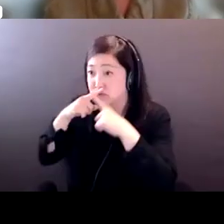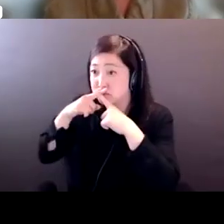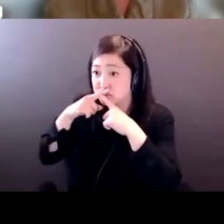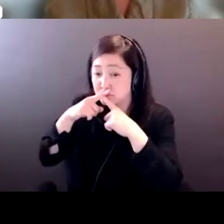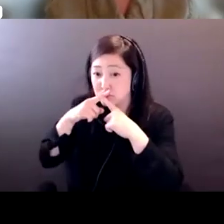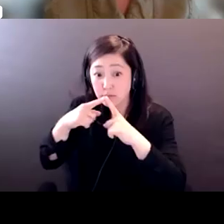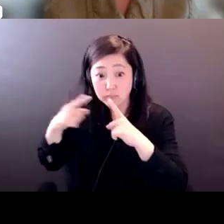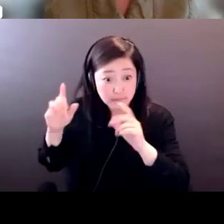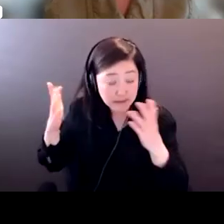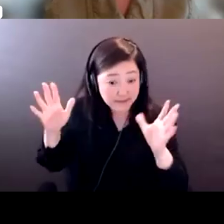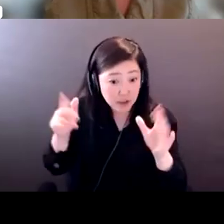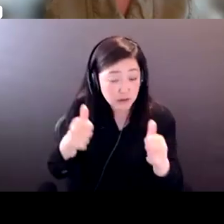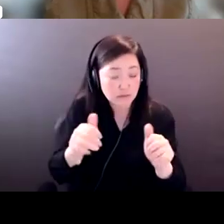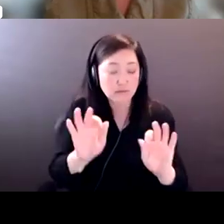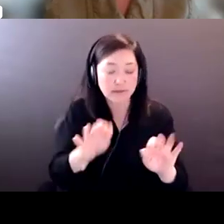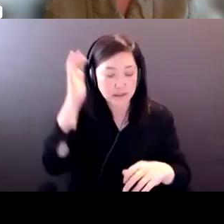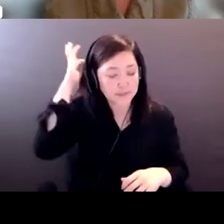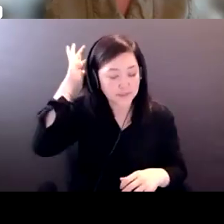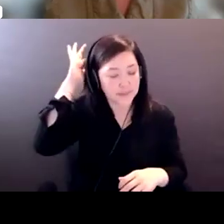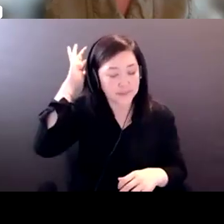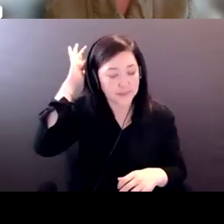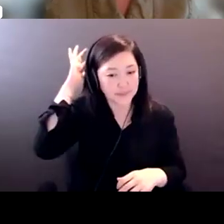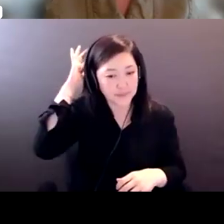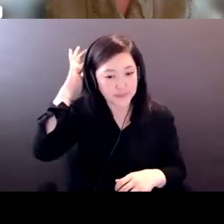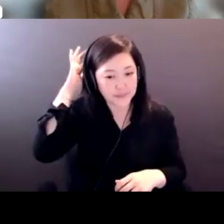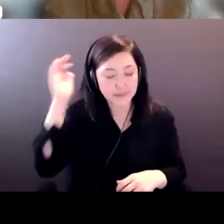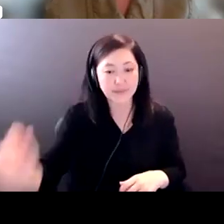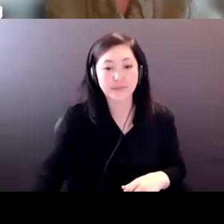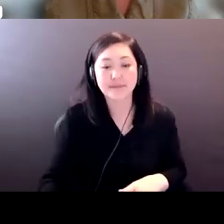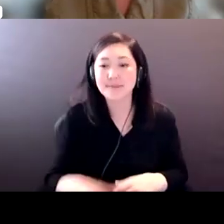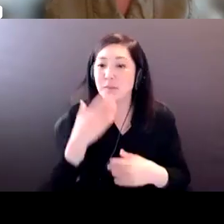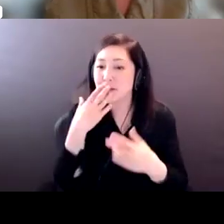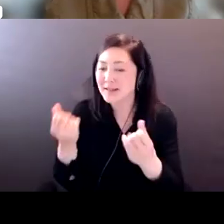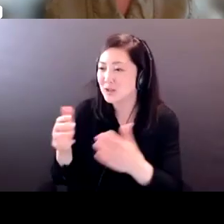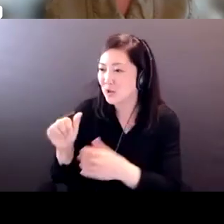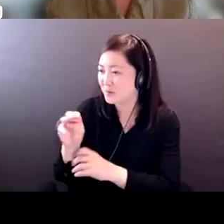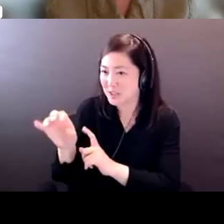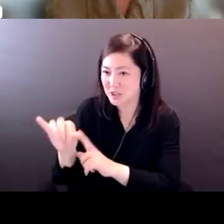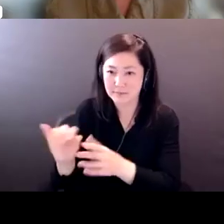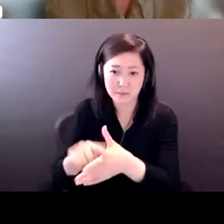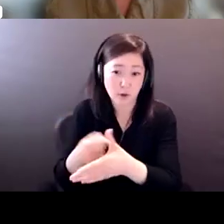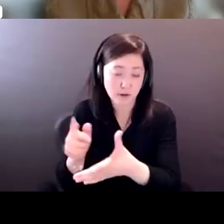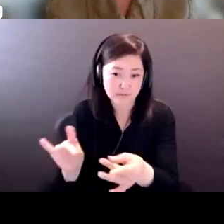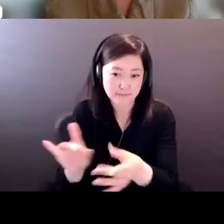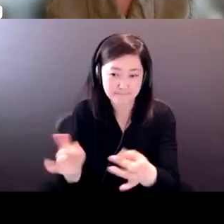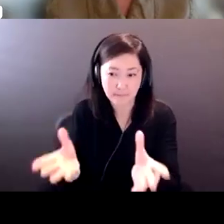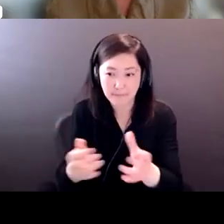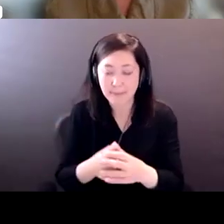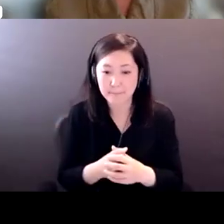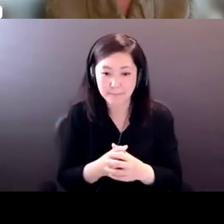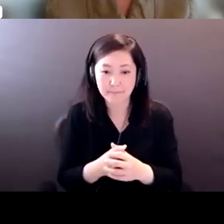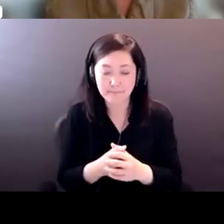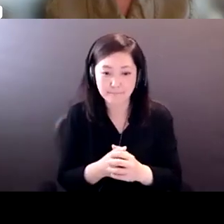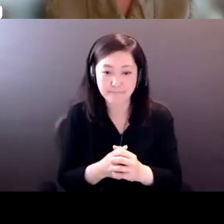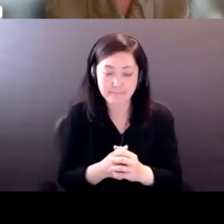good. No? Okay. Good. Thanks so much, Amy, for starting us off with your